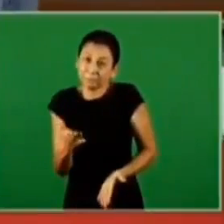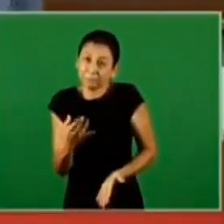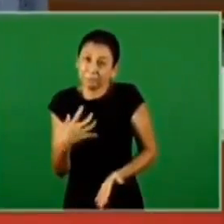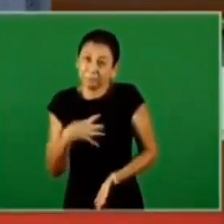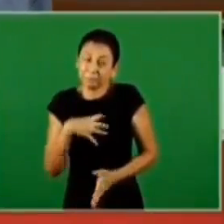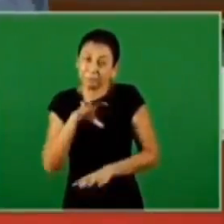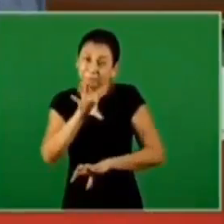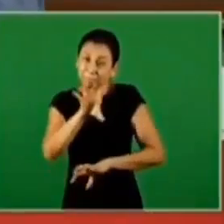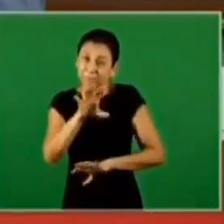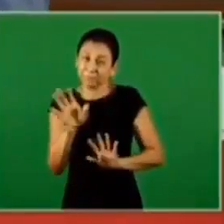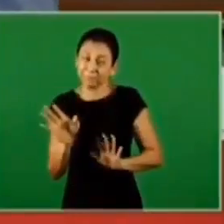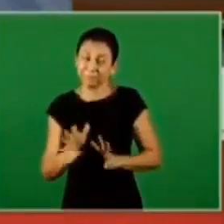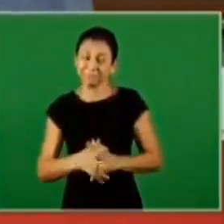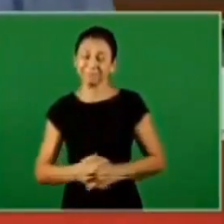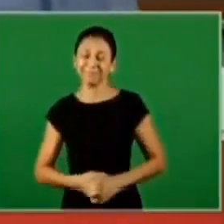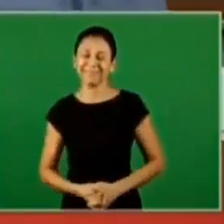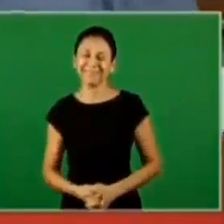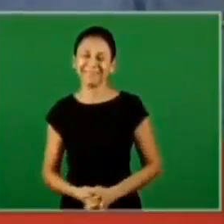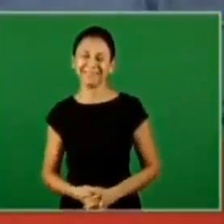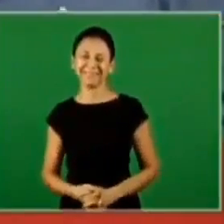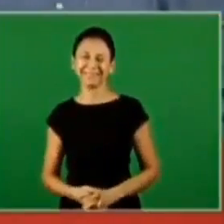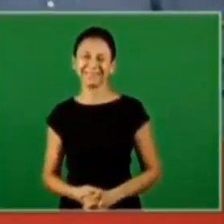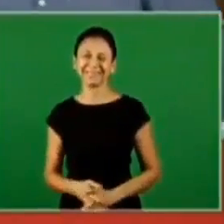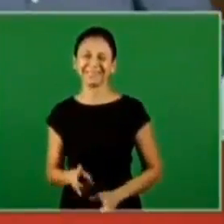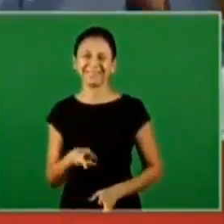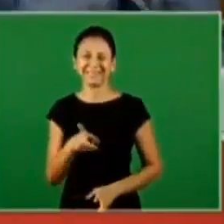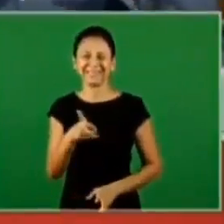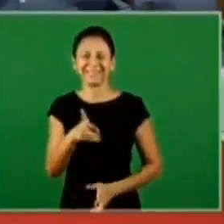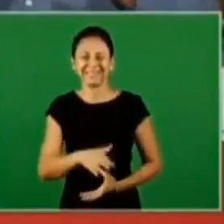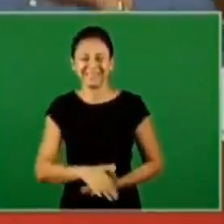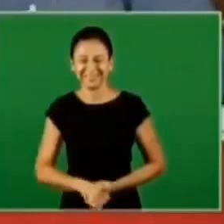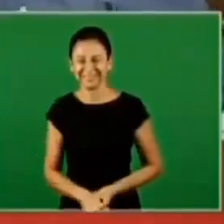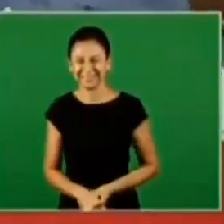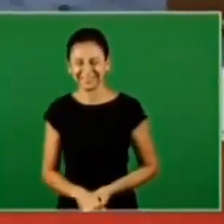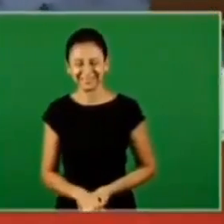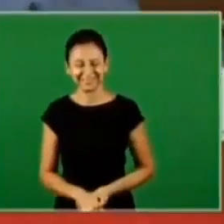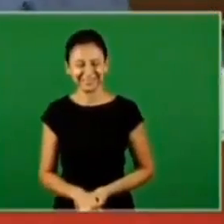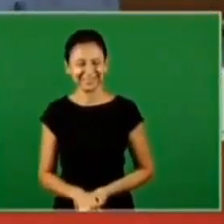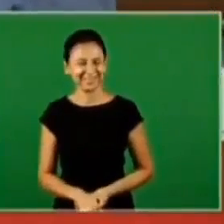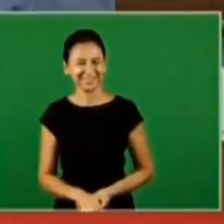well, it's very good. He didn't understand very well, it's good too.